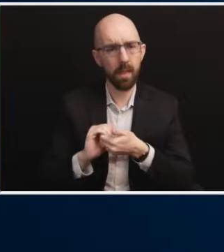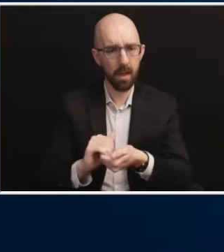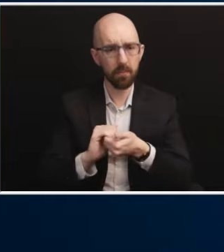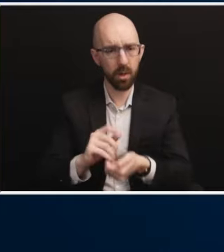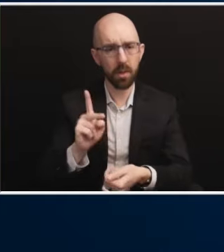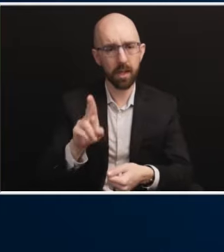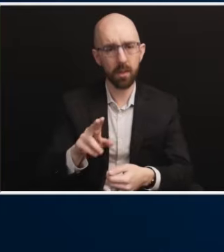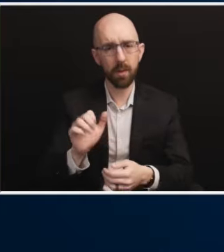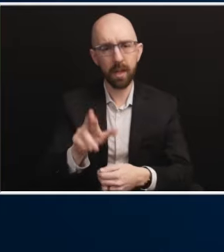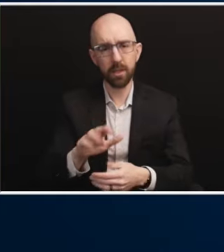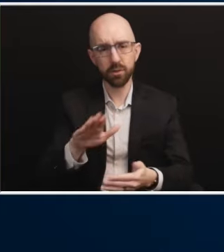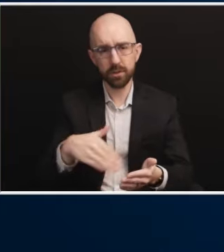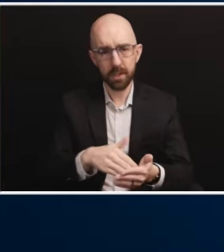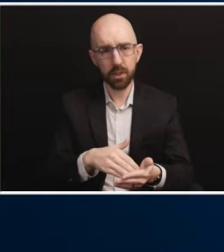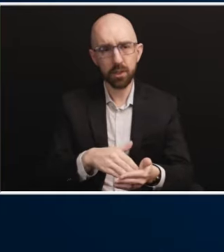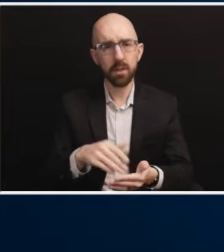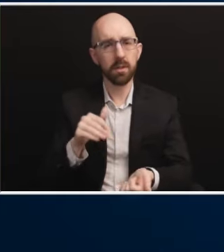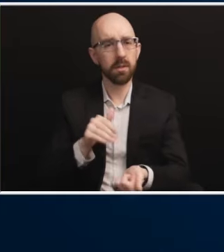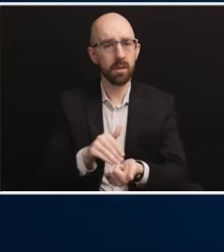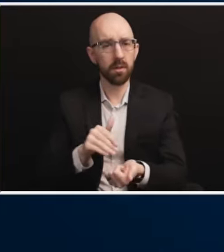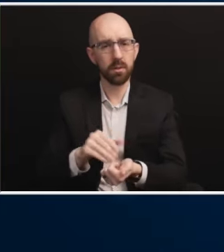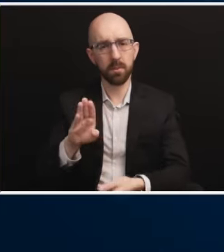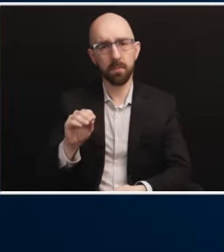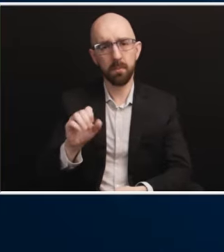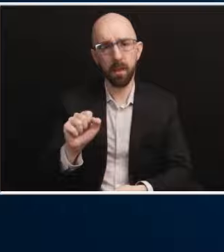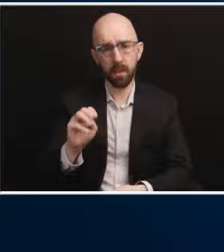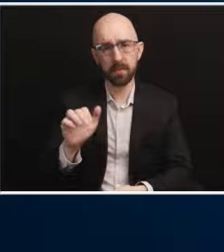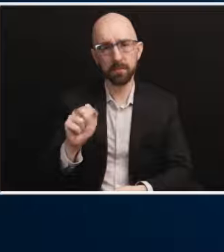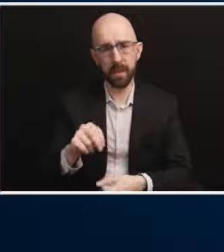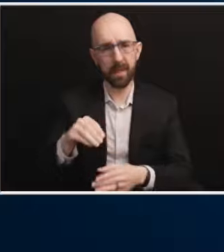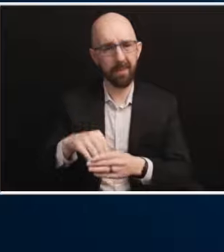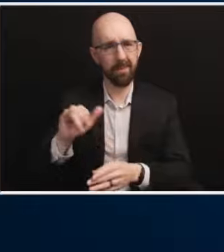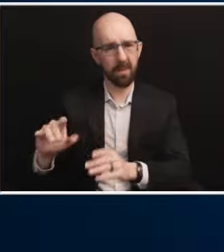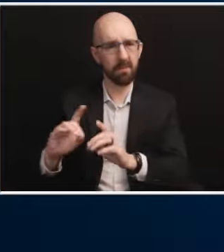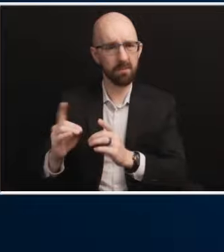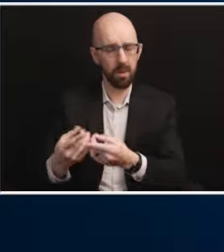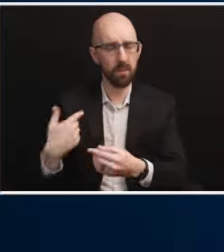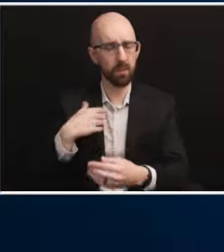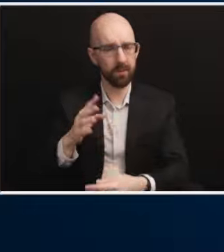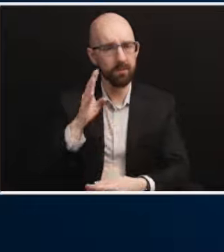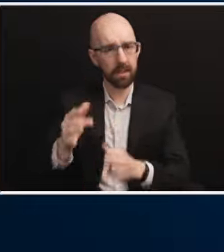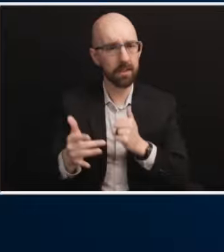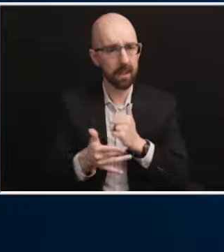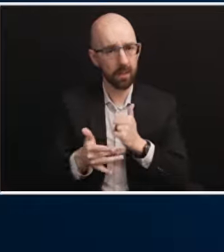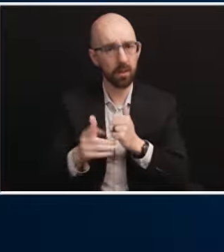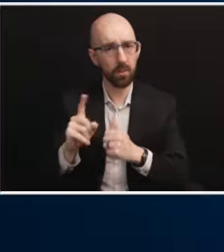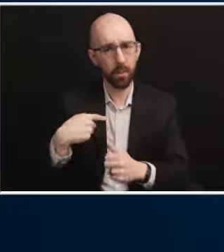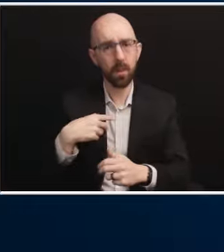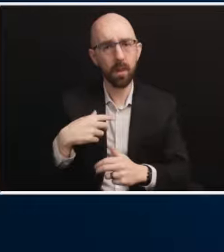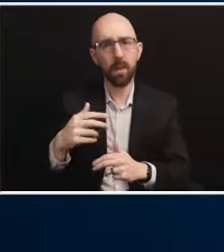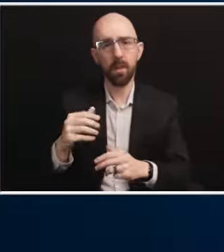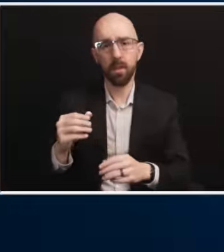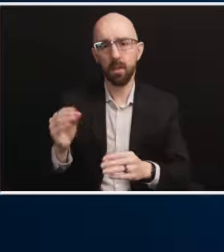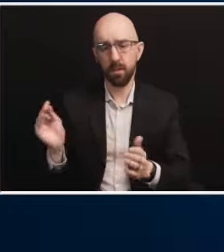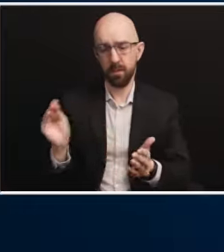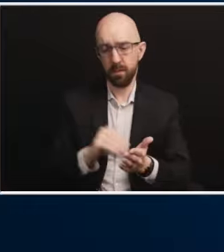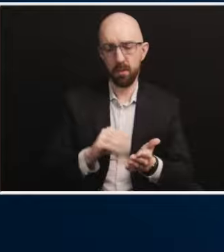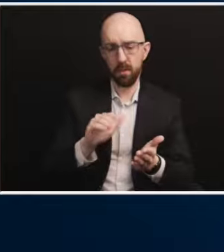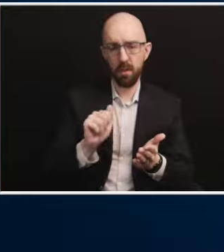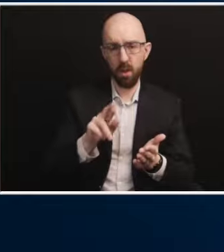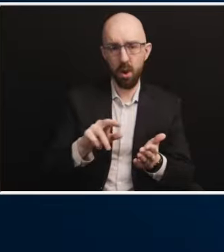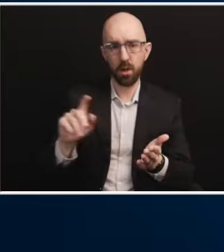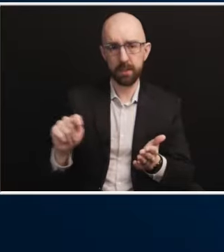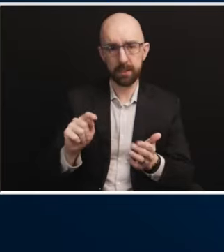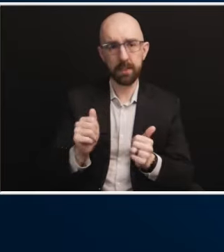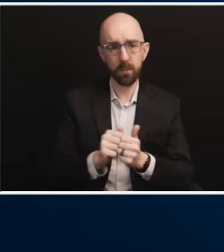Dr. Bosman and the Cancer Biology Department, we've invented a technology where we actually load the CAR T-cell with a drug-eluting polymer.